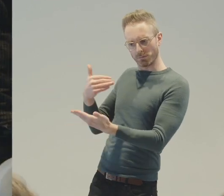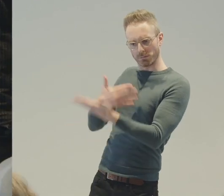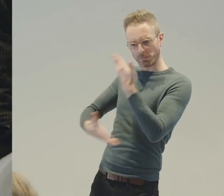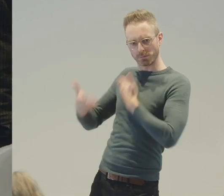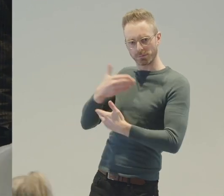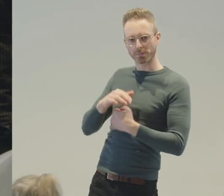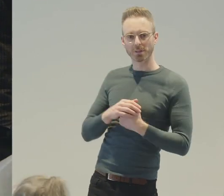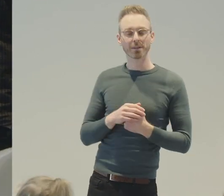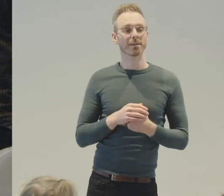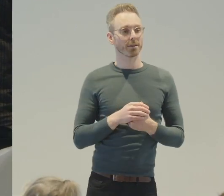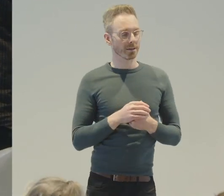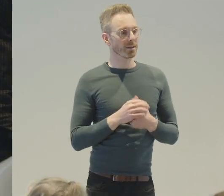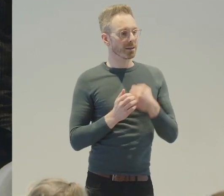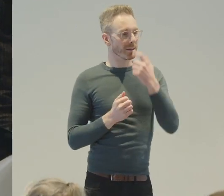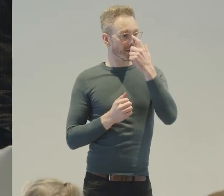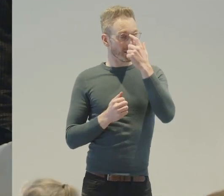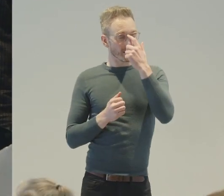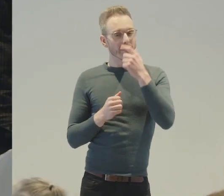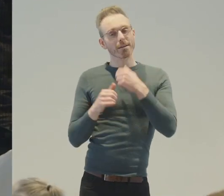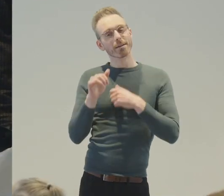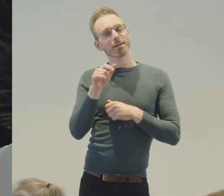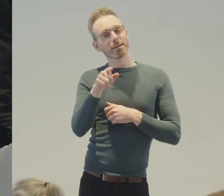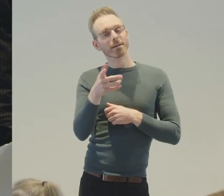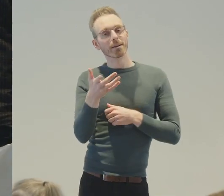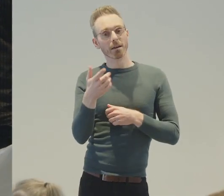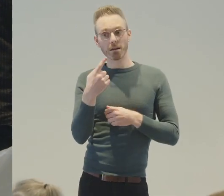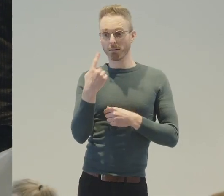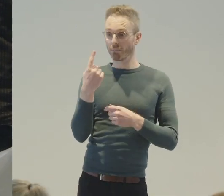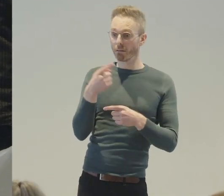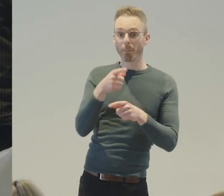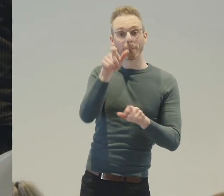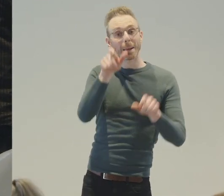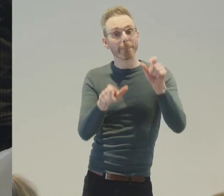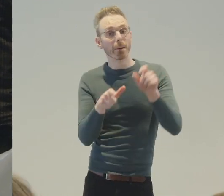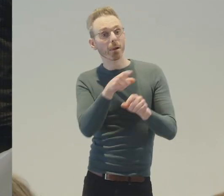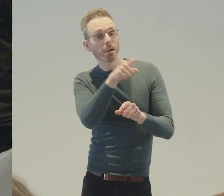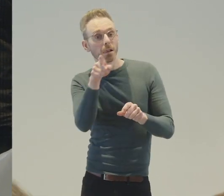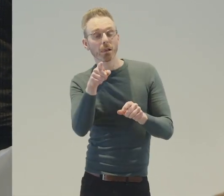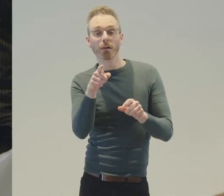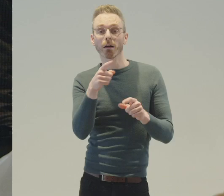anyone who's in a leadership